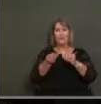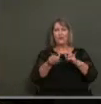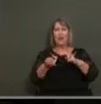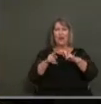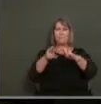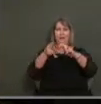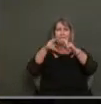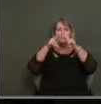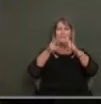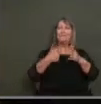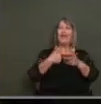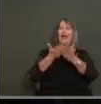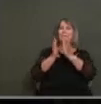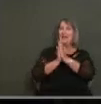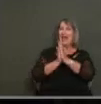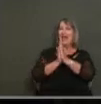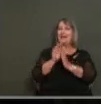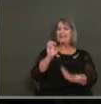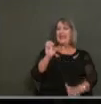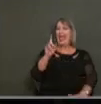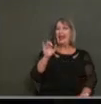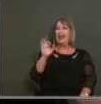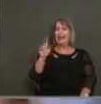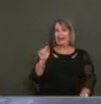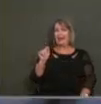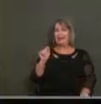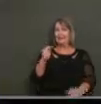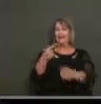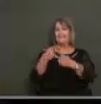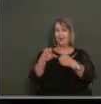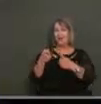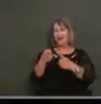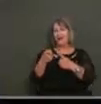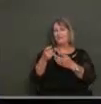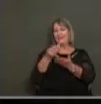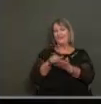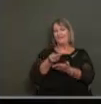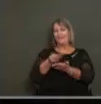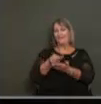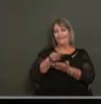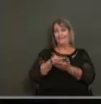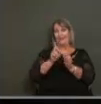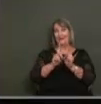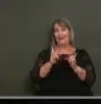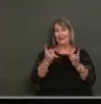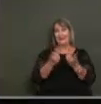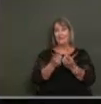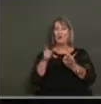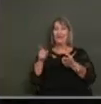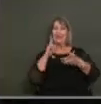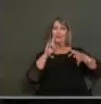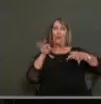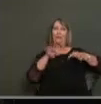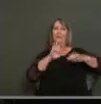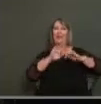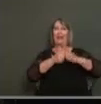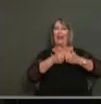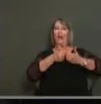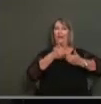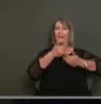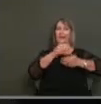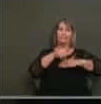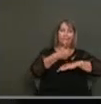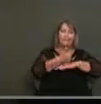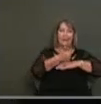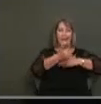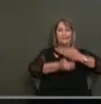Troy Elliott with our finance department. He works closely with the Bear Appraisal District to share with you how that works, how the process works.